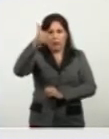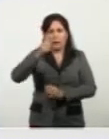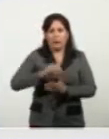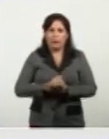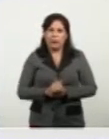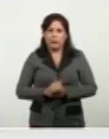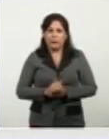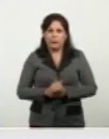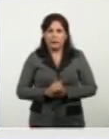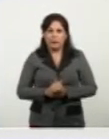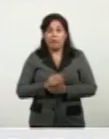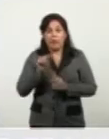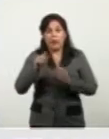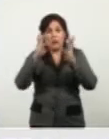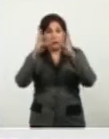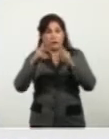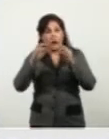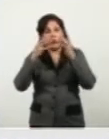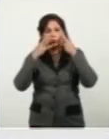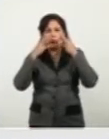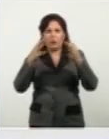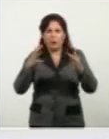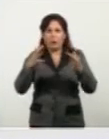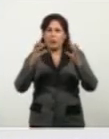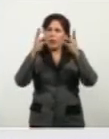first place with 11.17%.